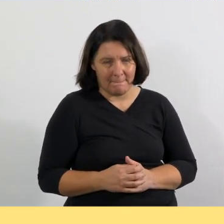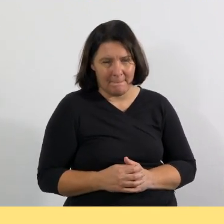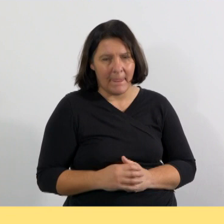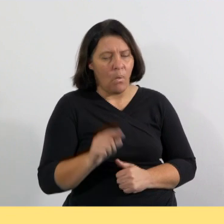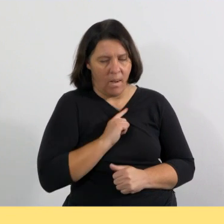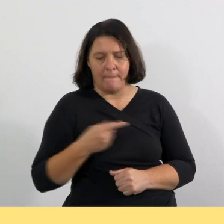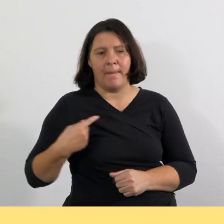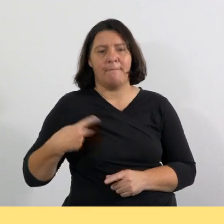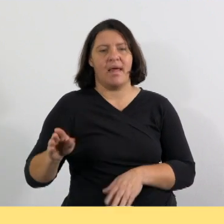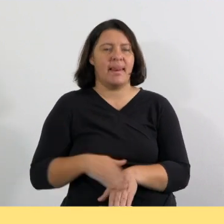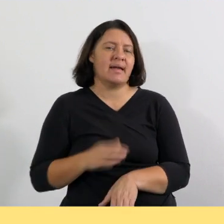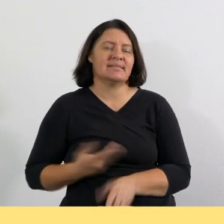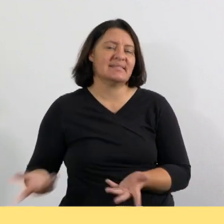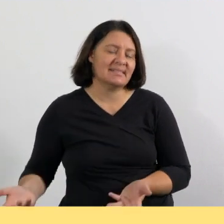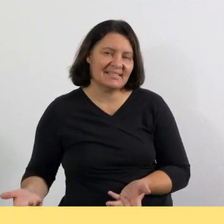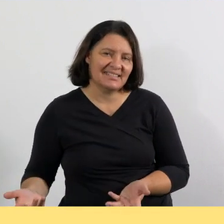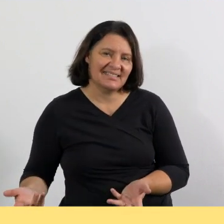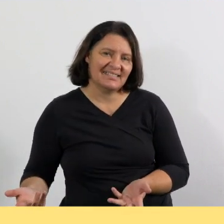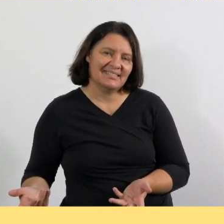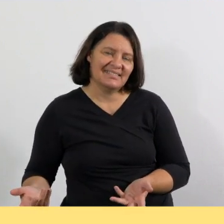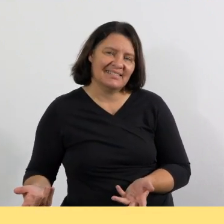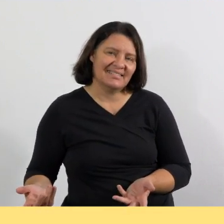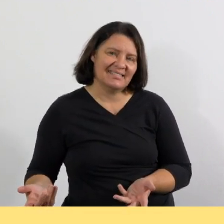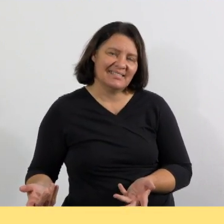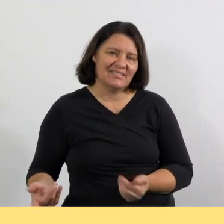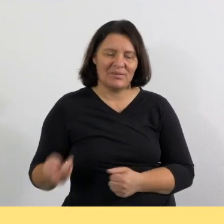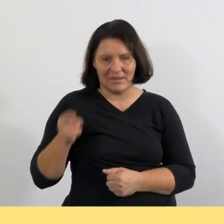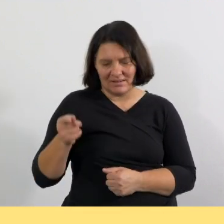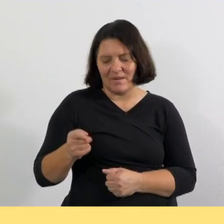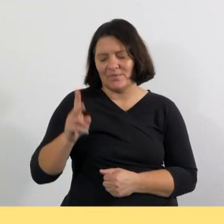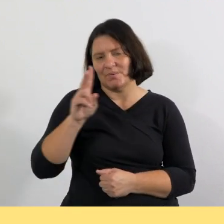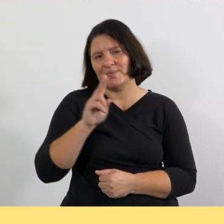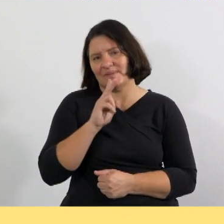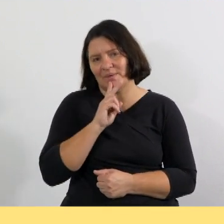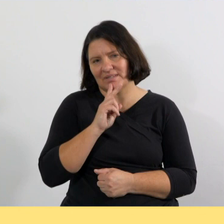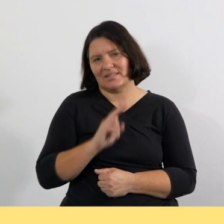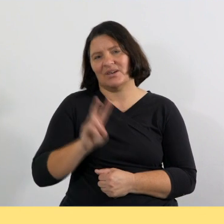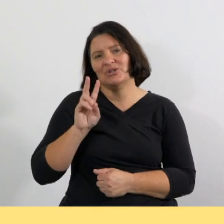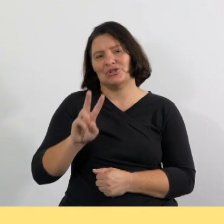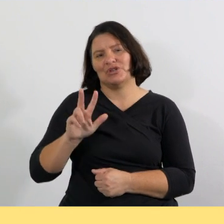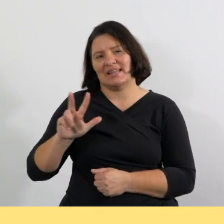overdue amount. In which of the amounts above? It would definitely be your